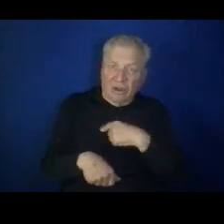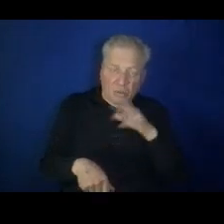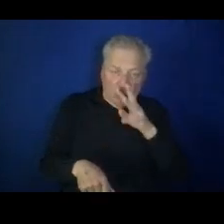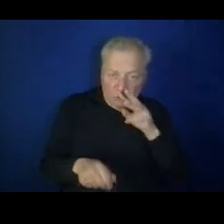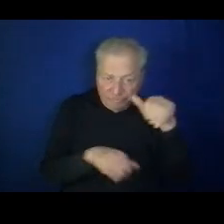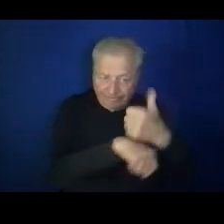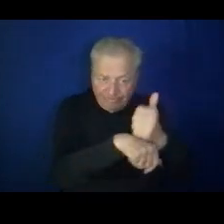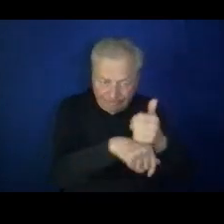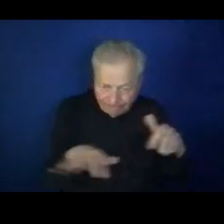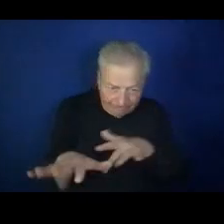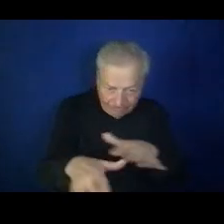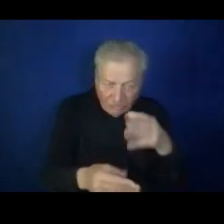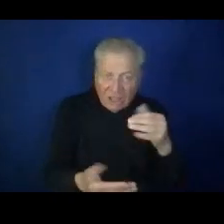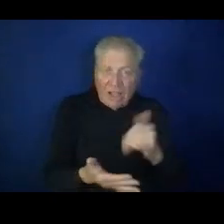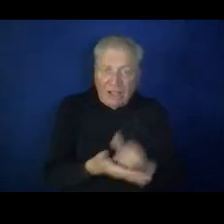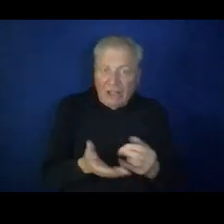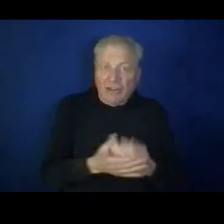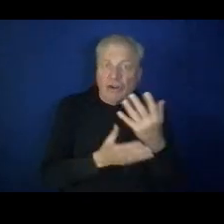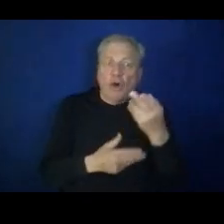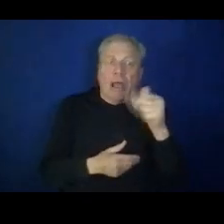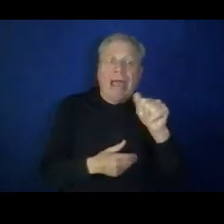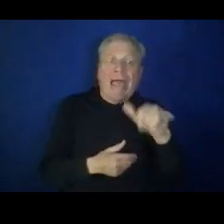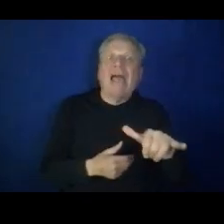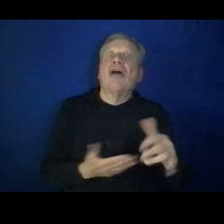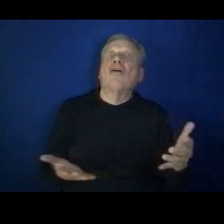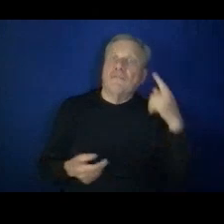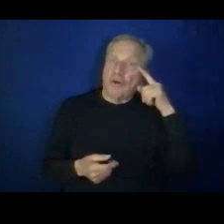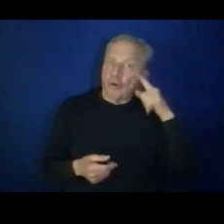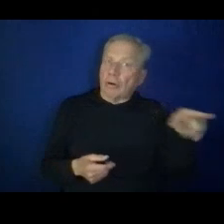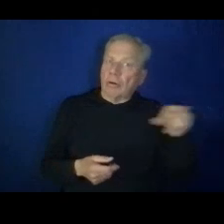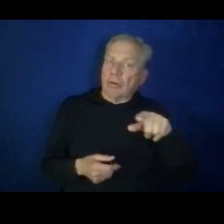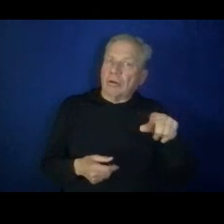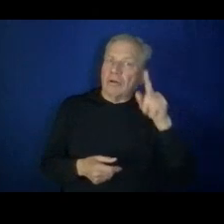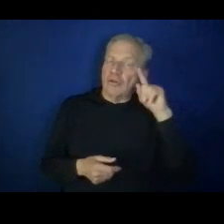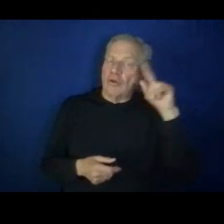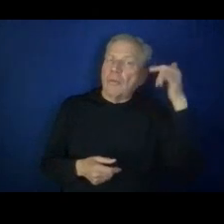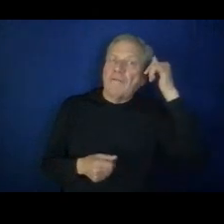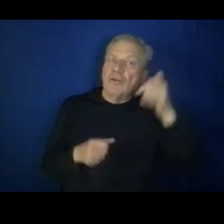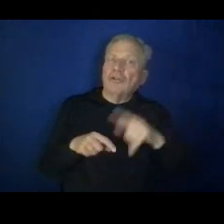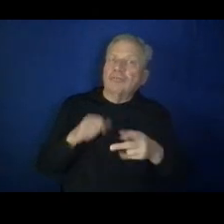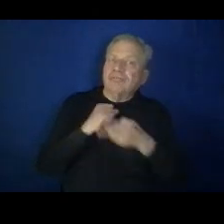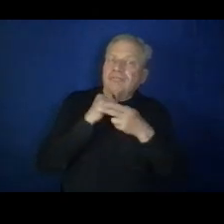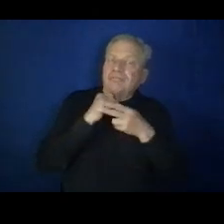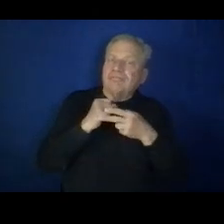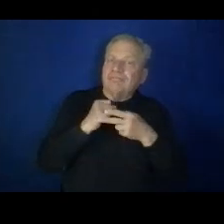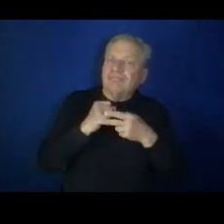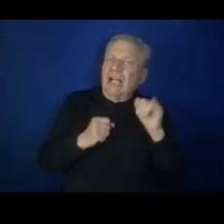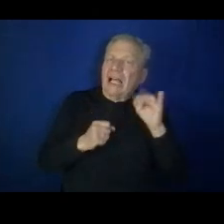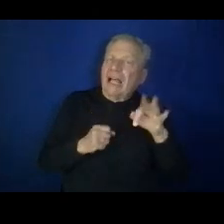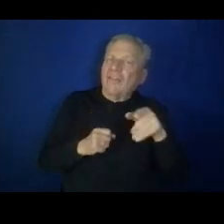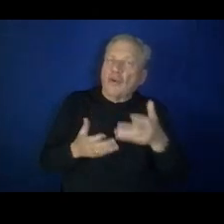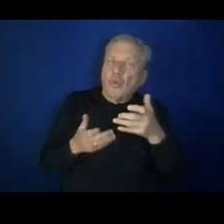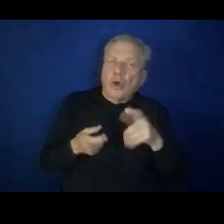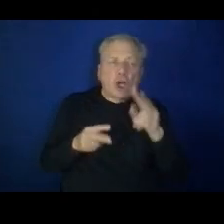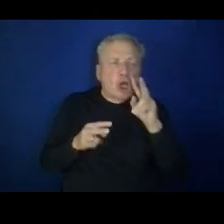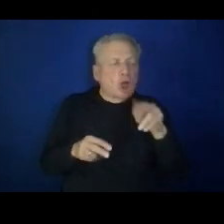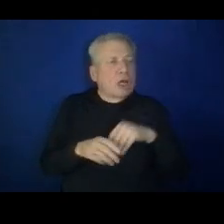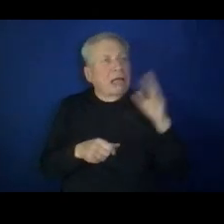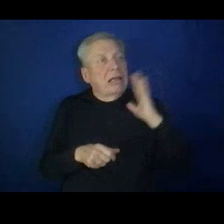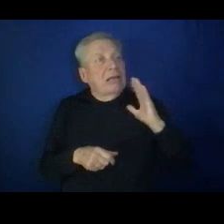we intentionally were growing hay for the purpose of buffalo restoration. So if you rewind to like the 80s